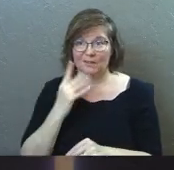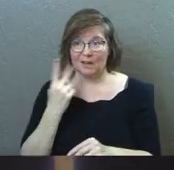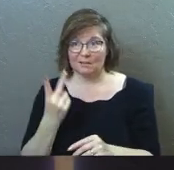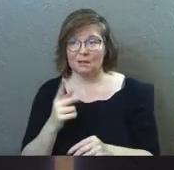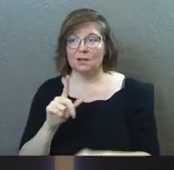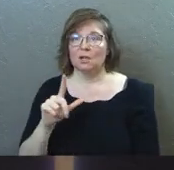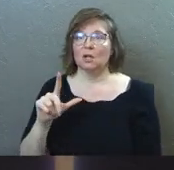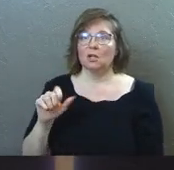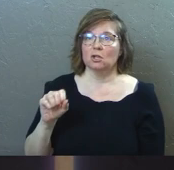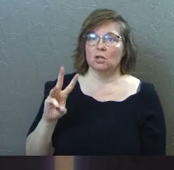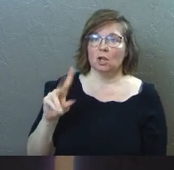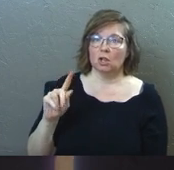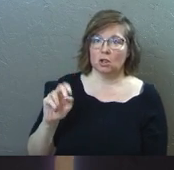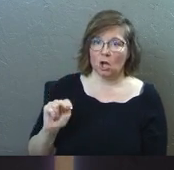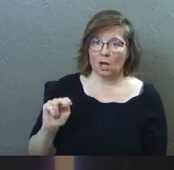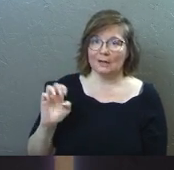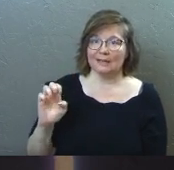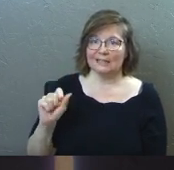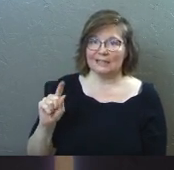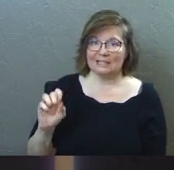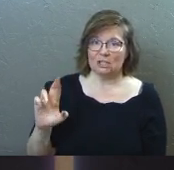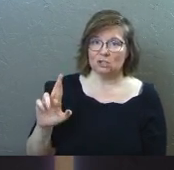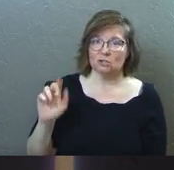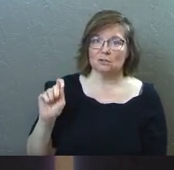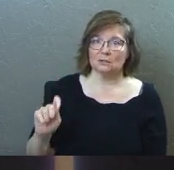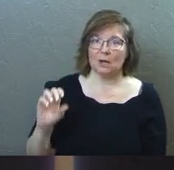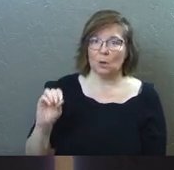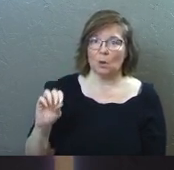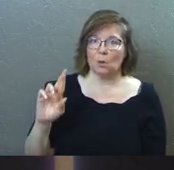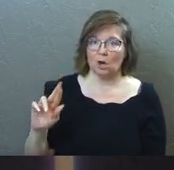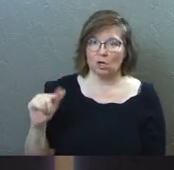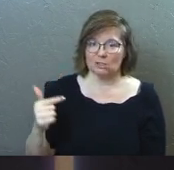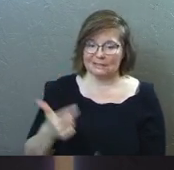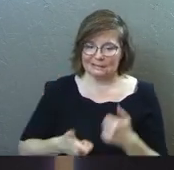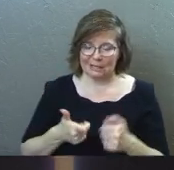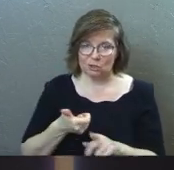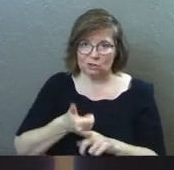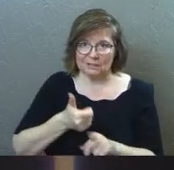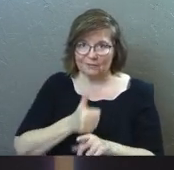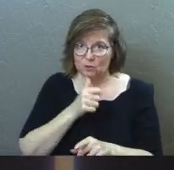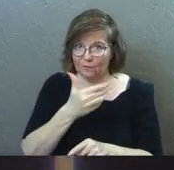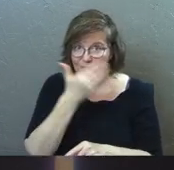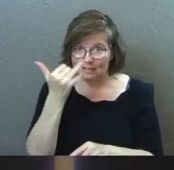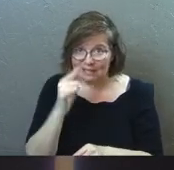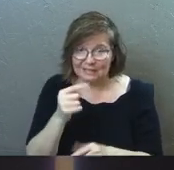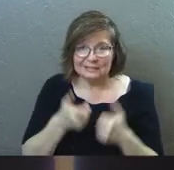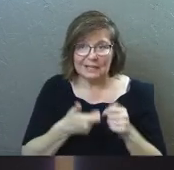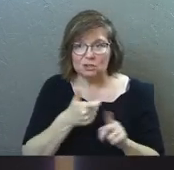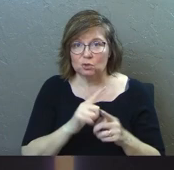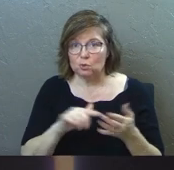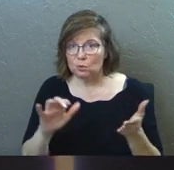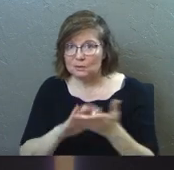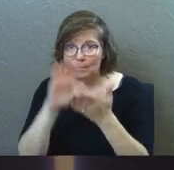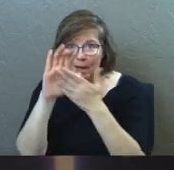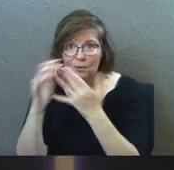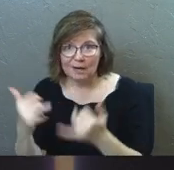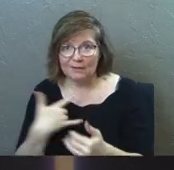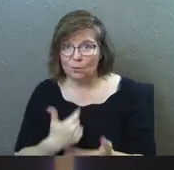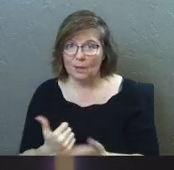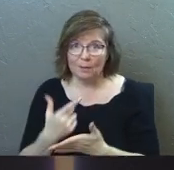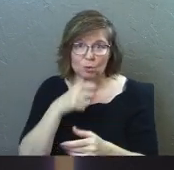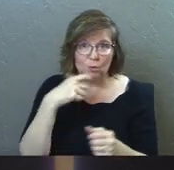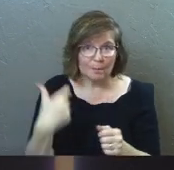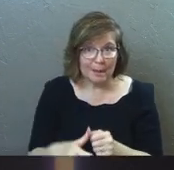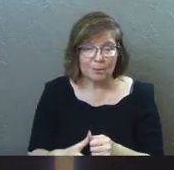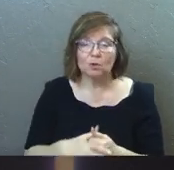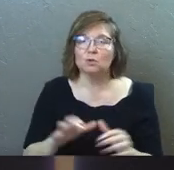already, LawtonEaster.org, you're going to want to text that to yourself so you don't forget it. Text it to your spouse right now. If that's going to help